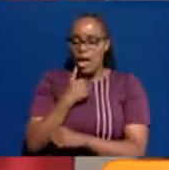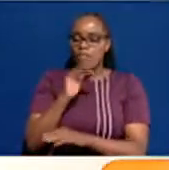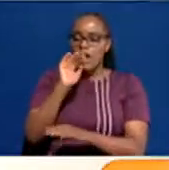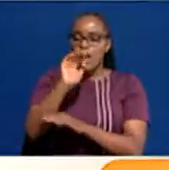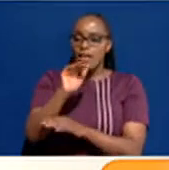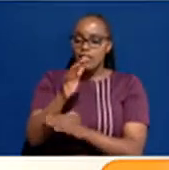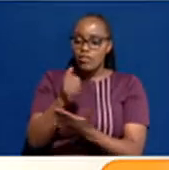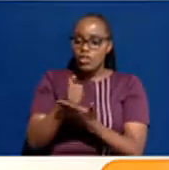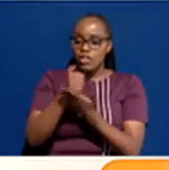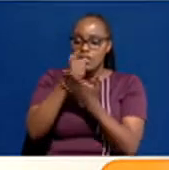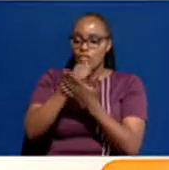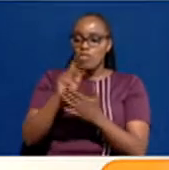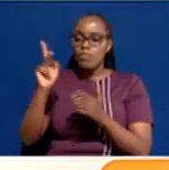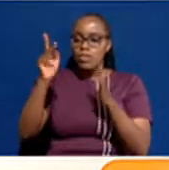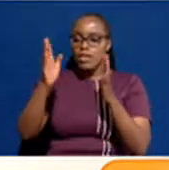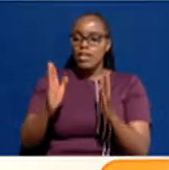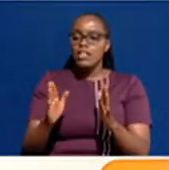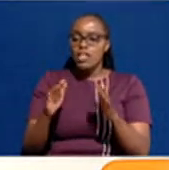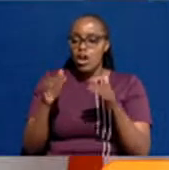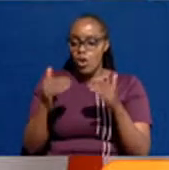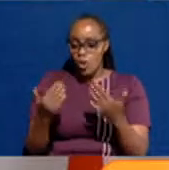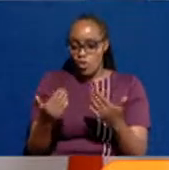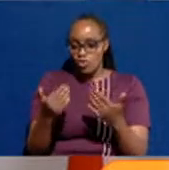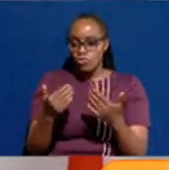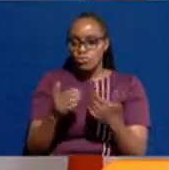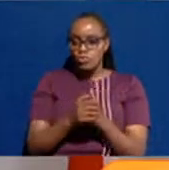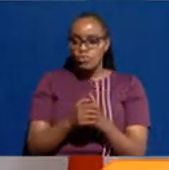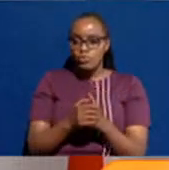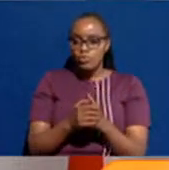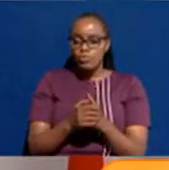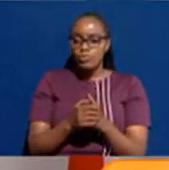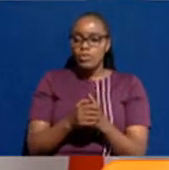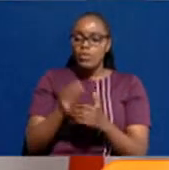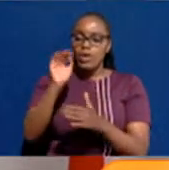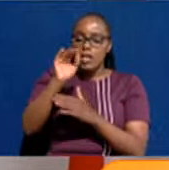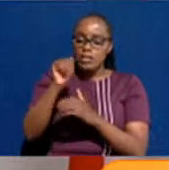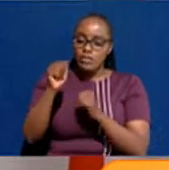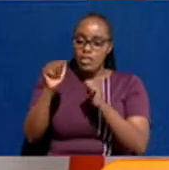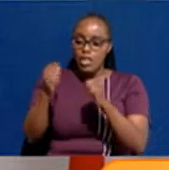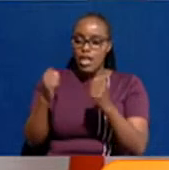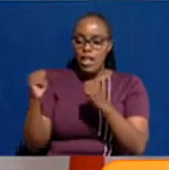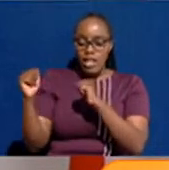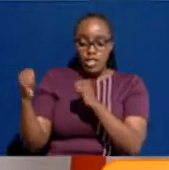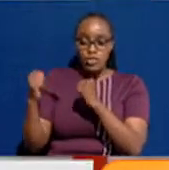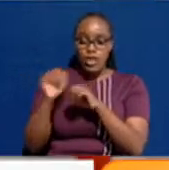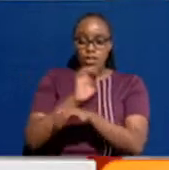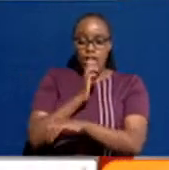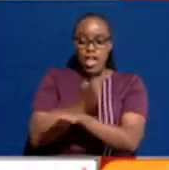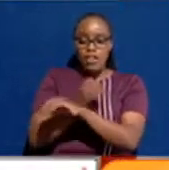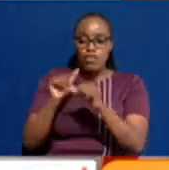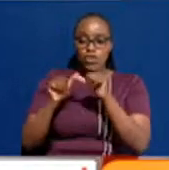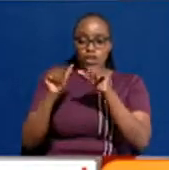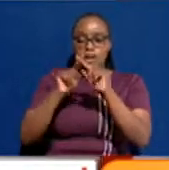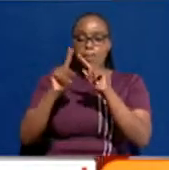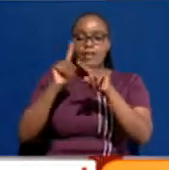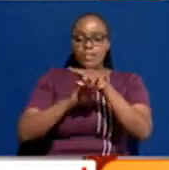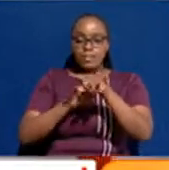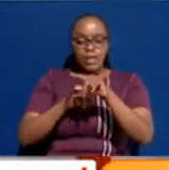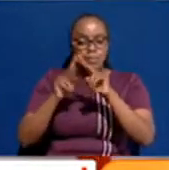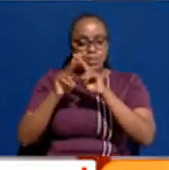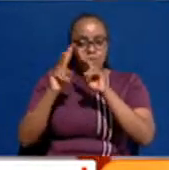aid from Kenyans of goodwill. Search and rescue efforts continue, but time is of